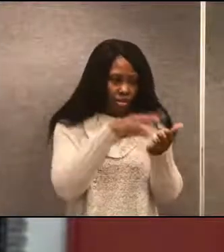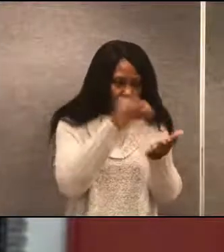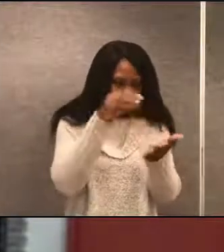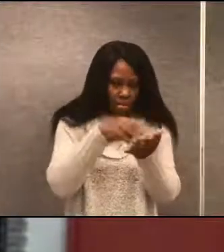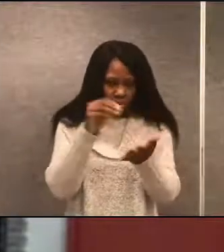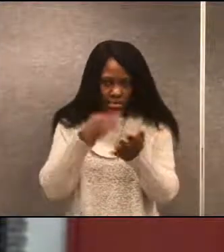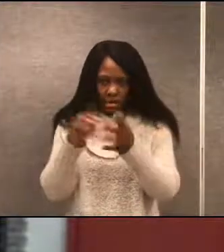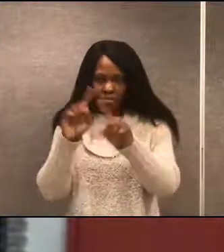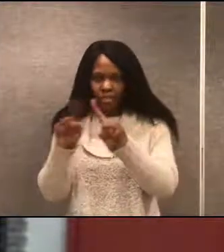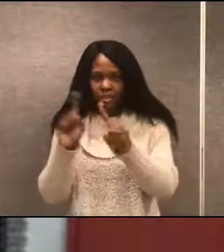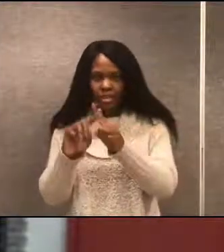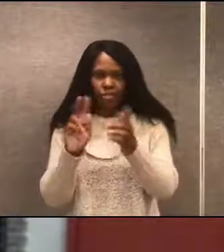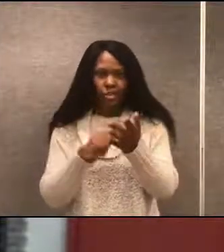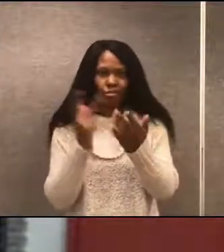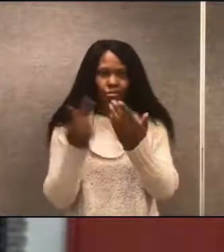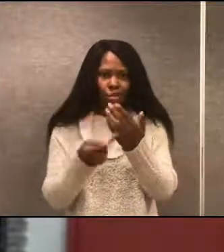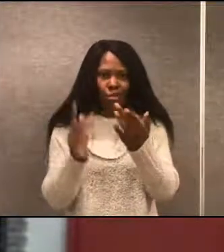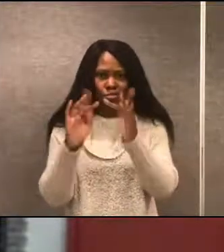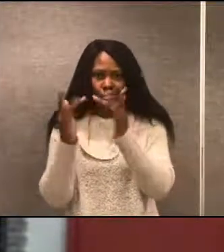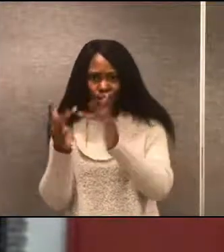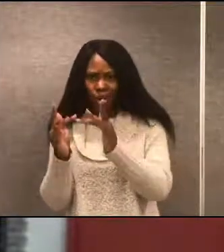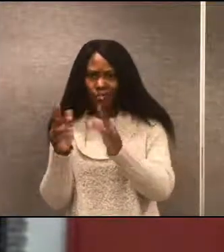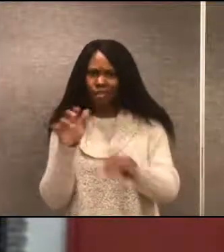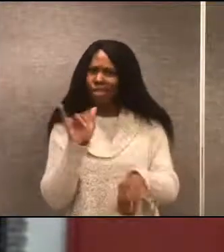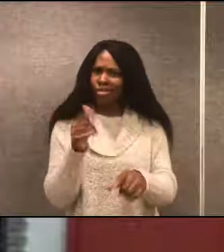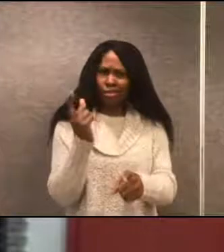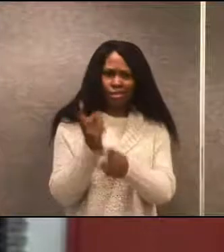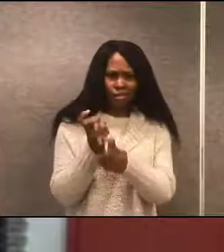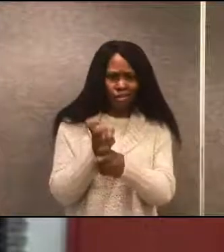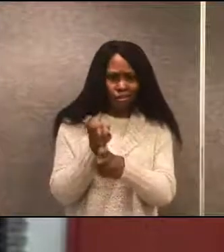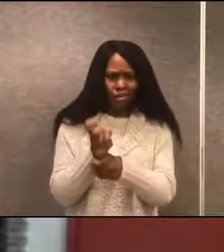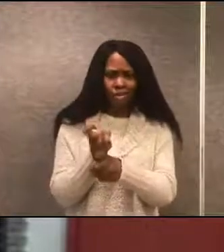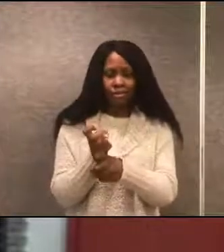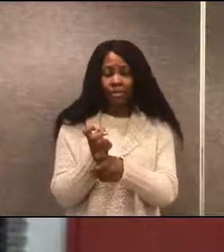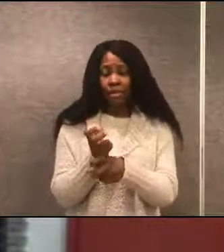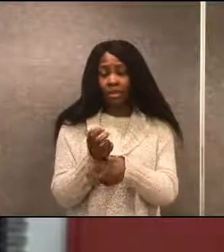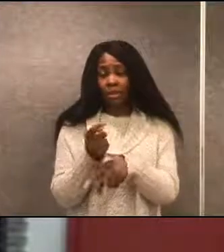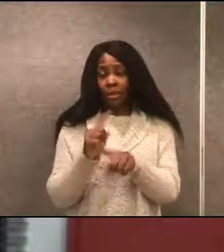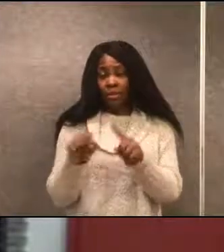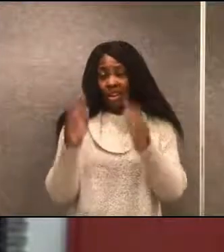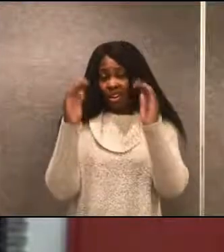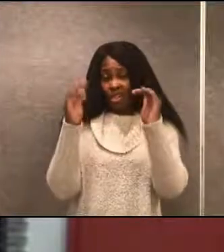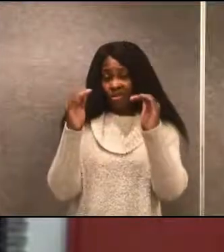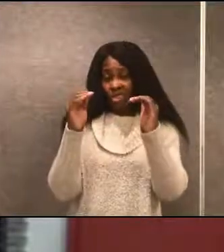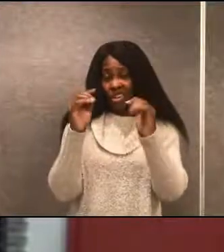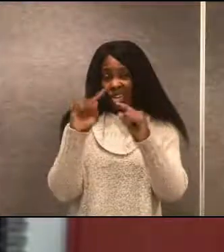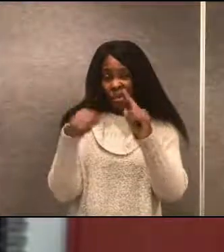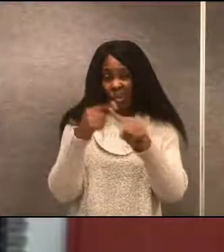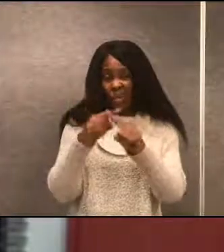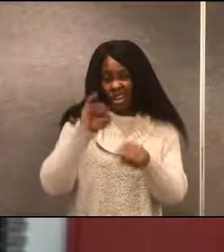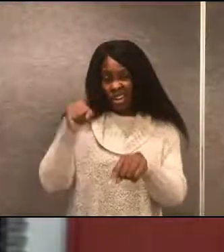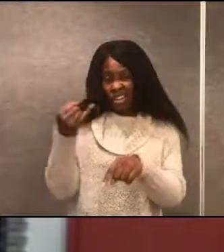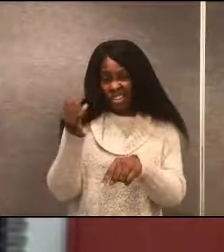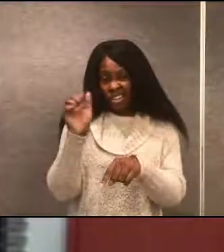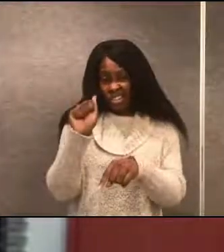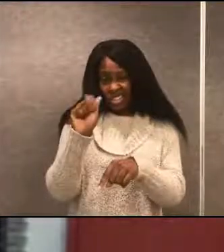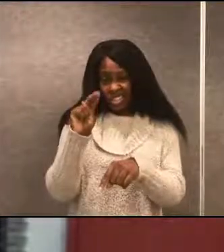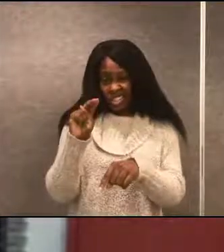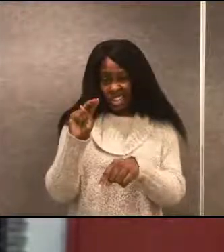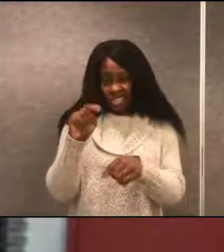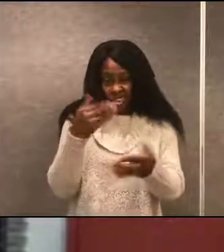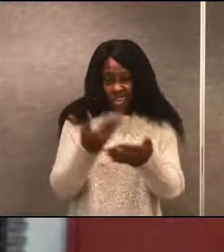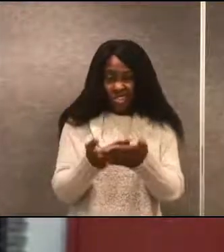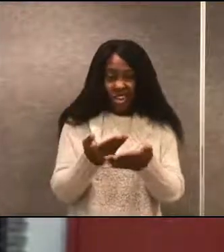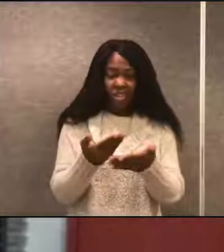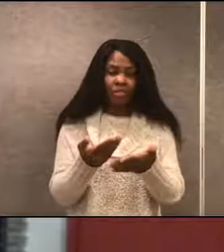remote status, that becomes difficult. And hopefully by the time we get to January, that we're no longer still